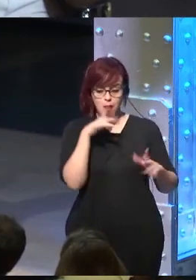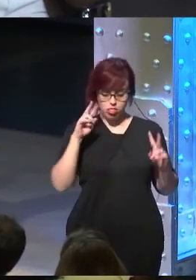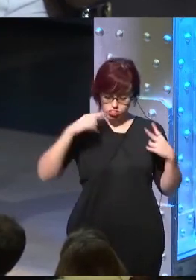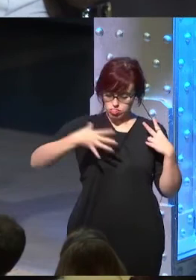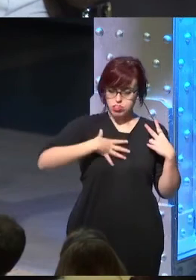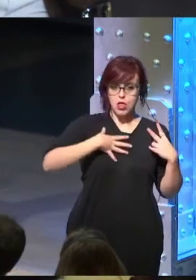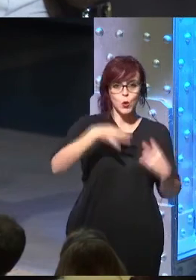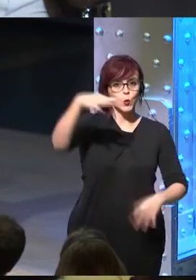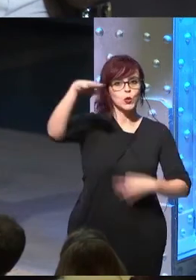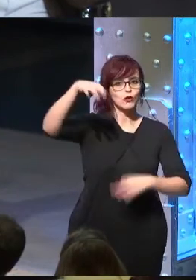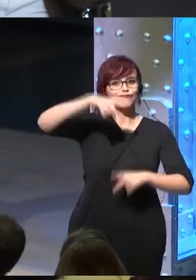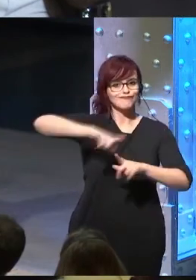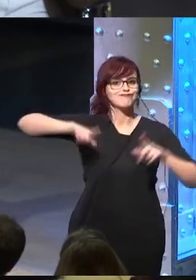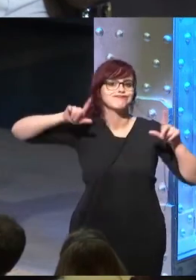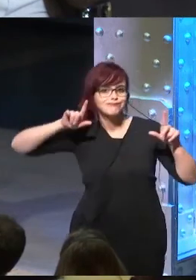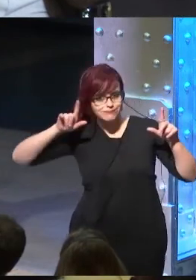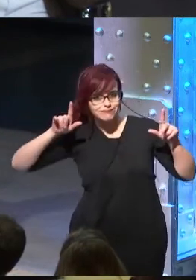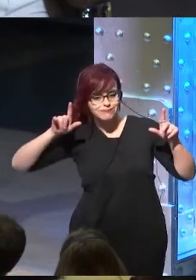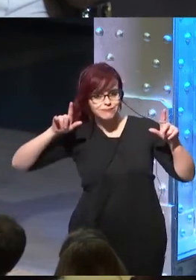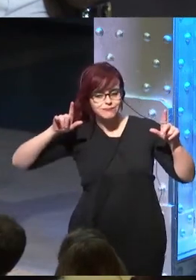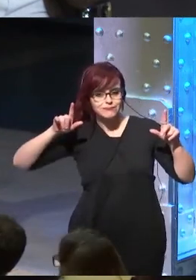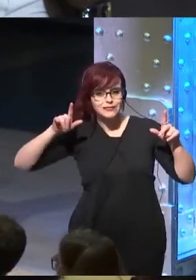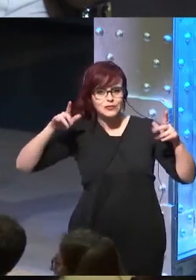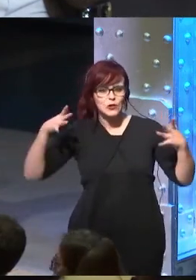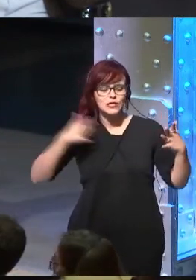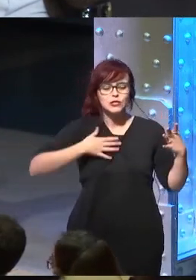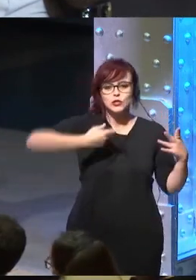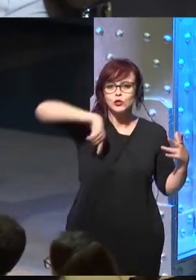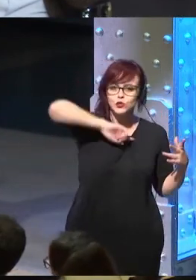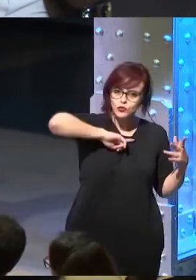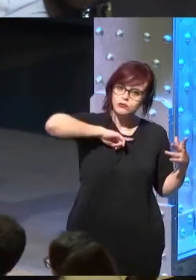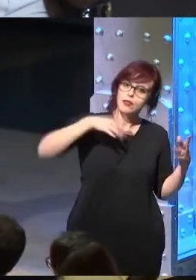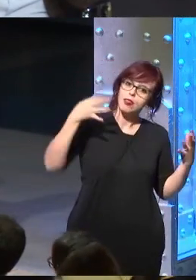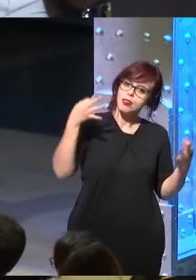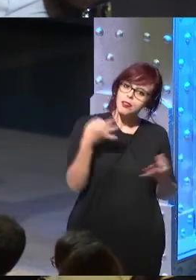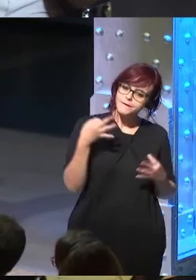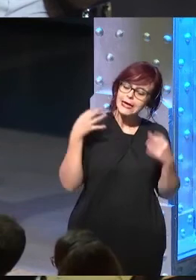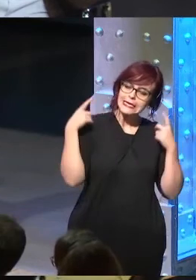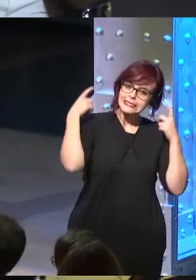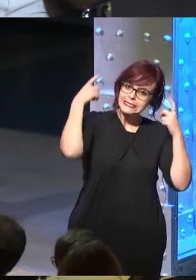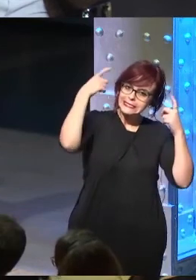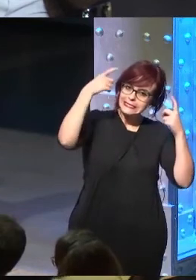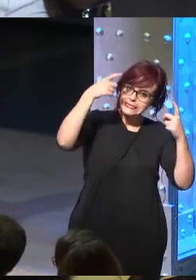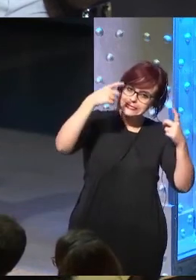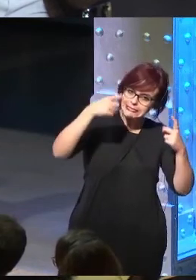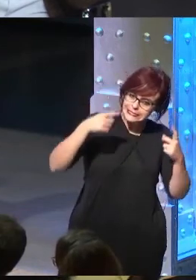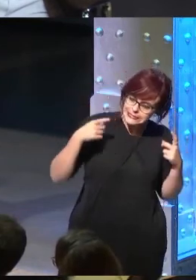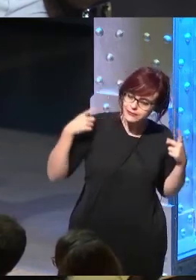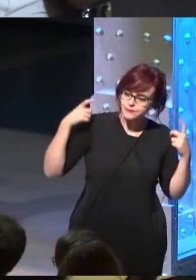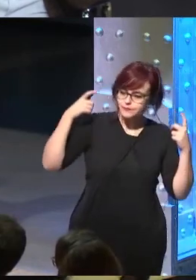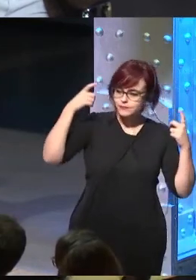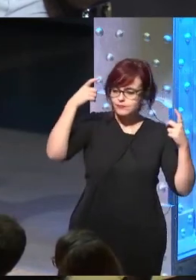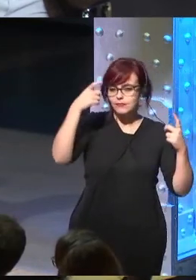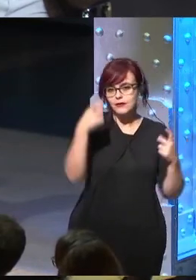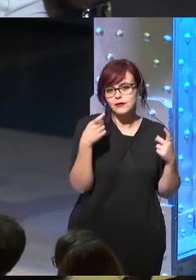It seems to me that we just ought to try to push out the boundaries of what power might